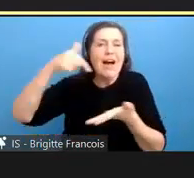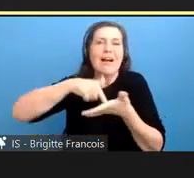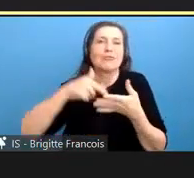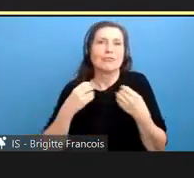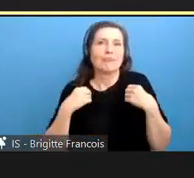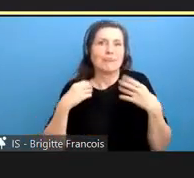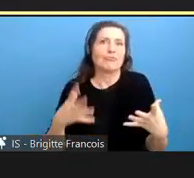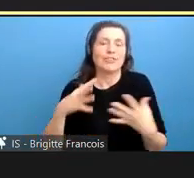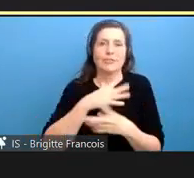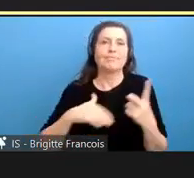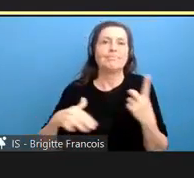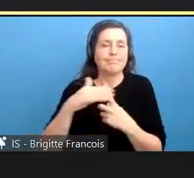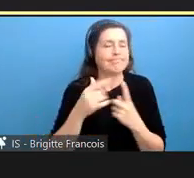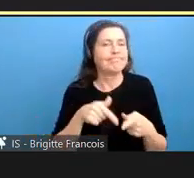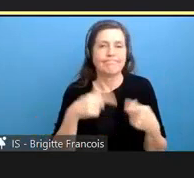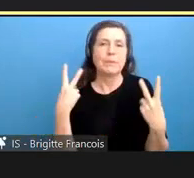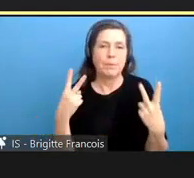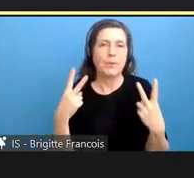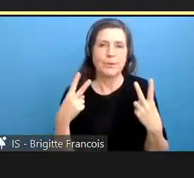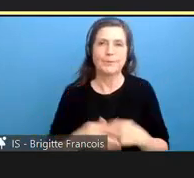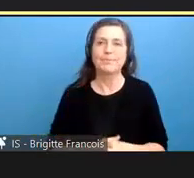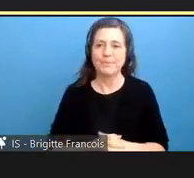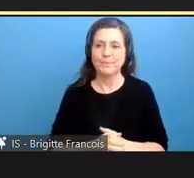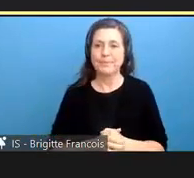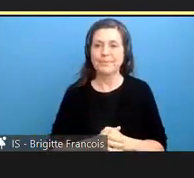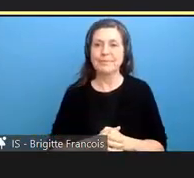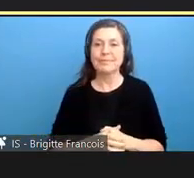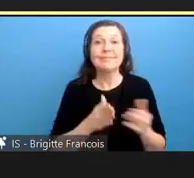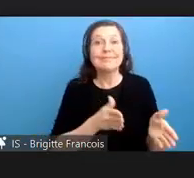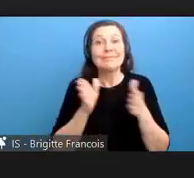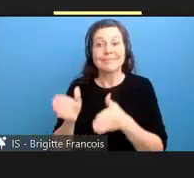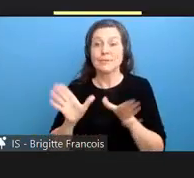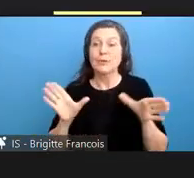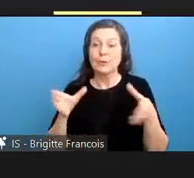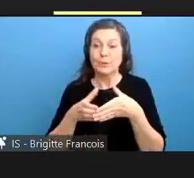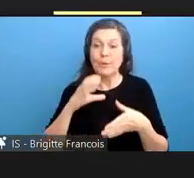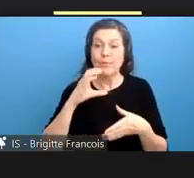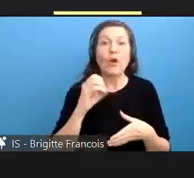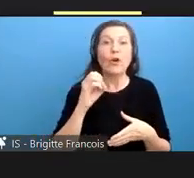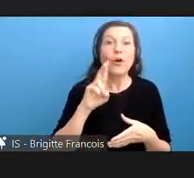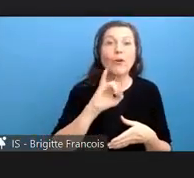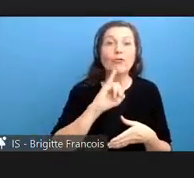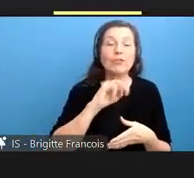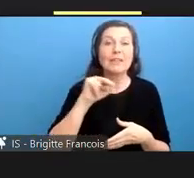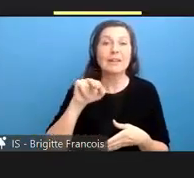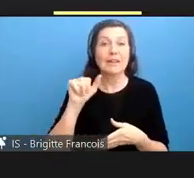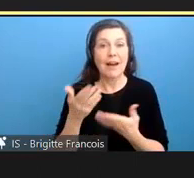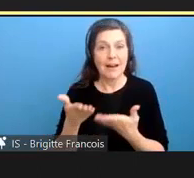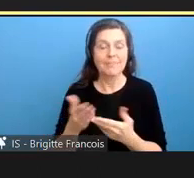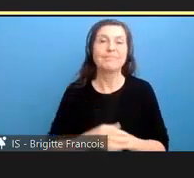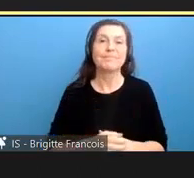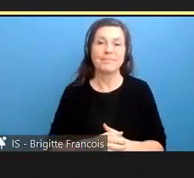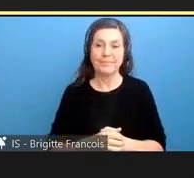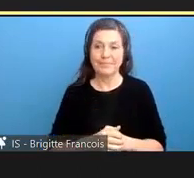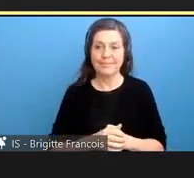going to move on straight away to the next group. And could I ask Karina to give a little bit of feedback from that group?